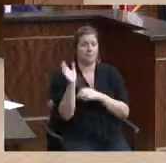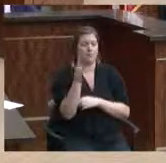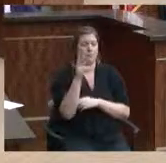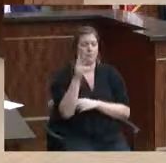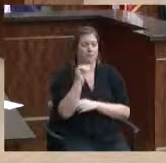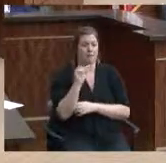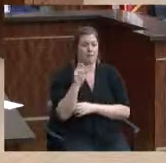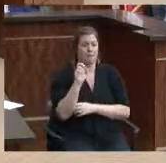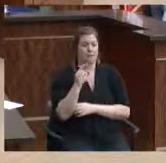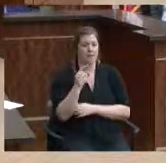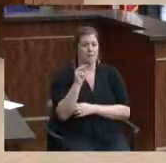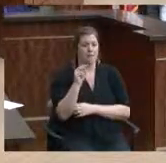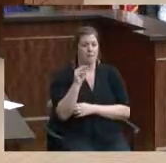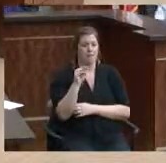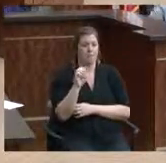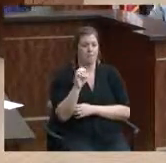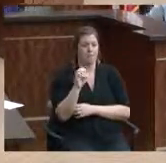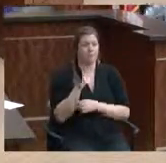Moe.